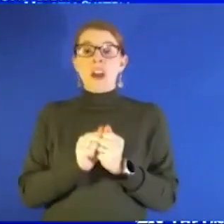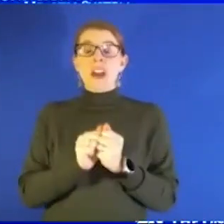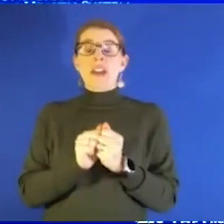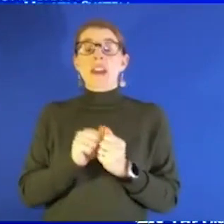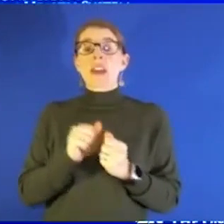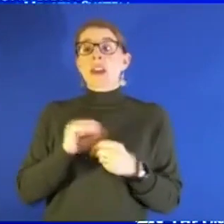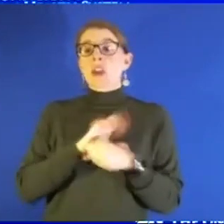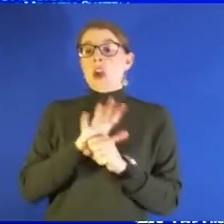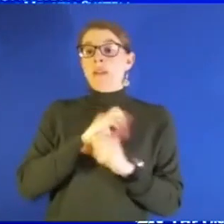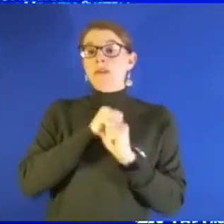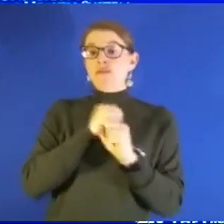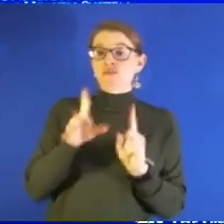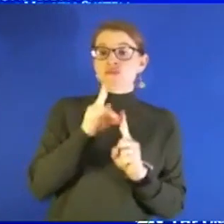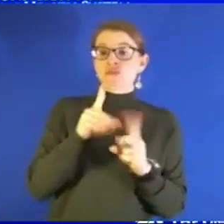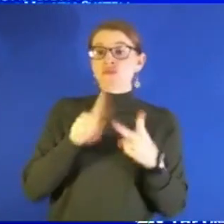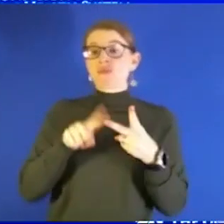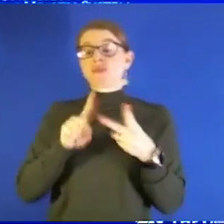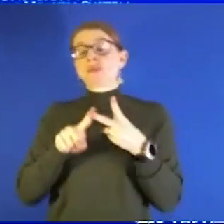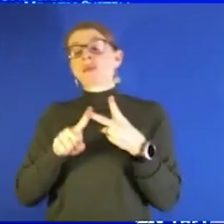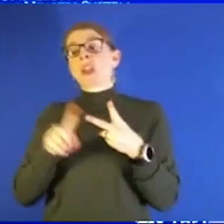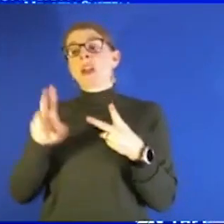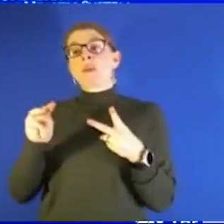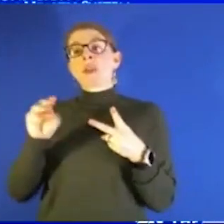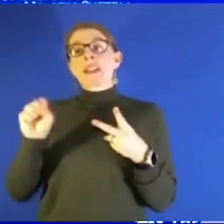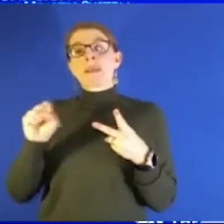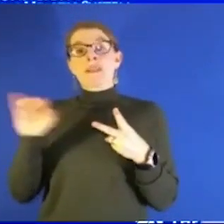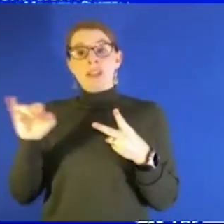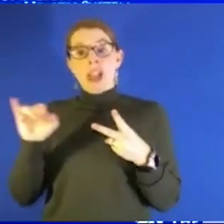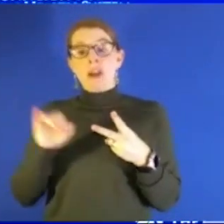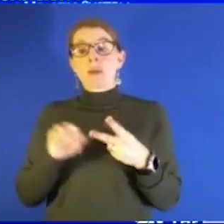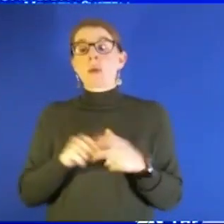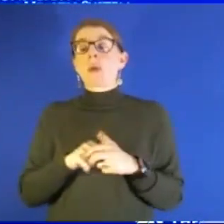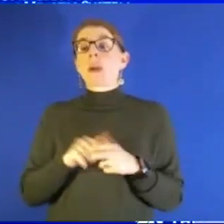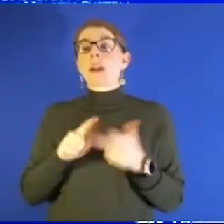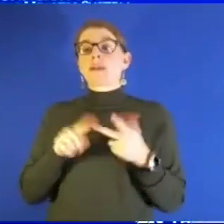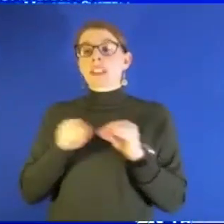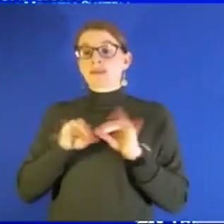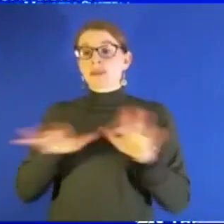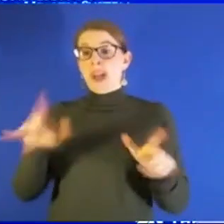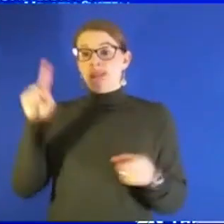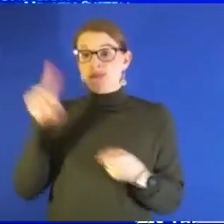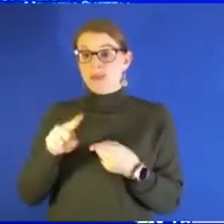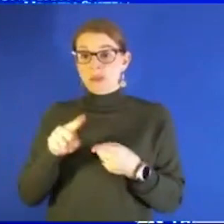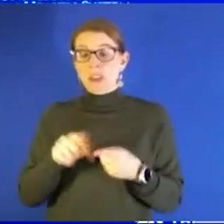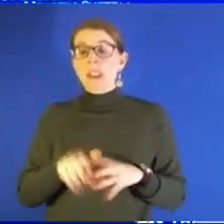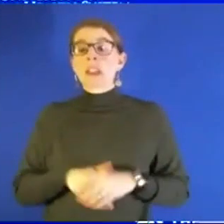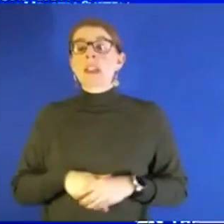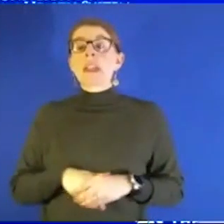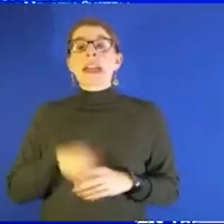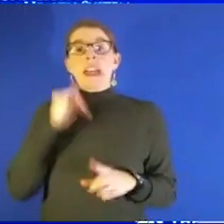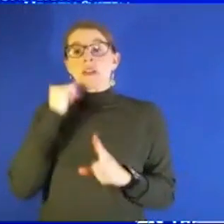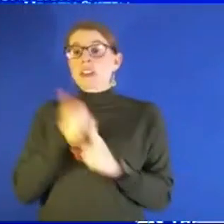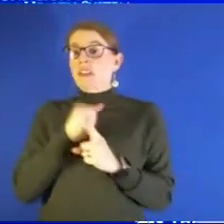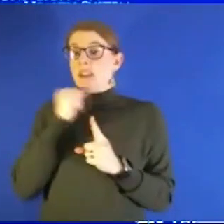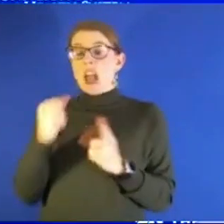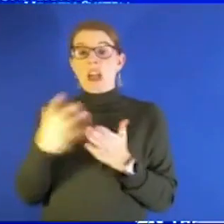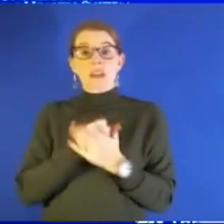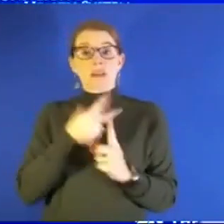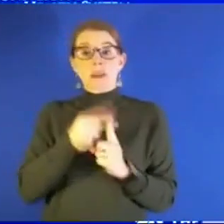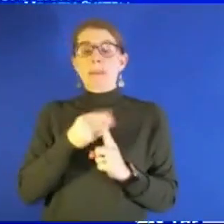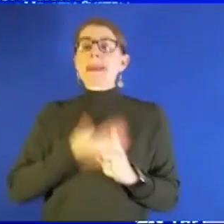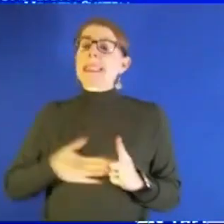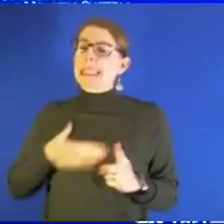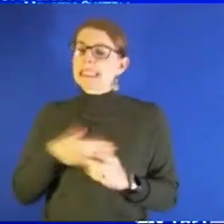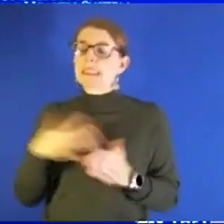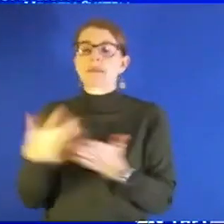reduce multisystem inflammatory syndrome in children as well. If you haven't been vaccinated, please go get vaccinated. If you're eligible